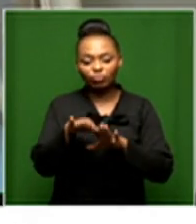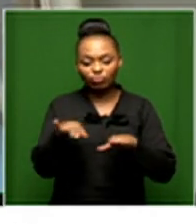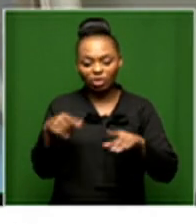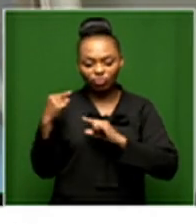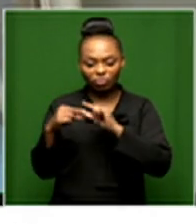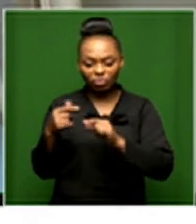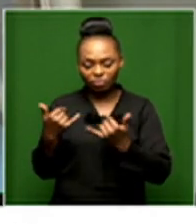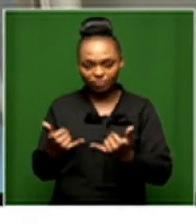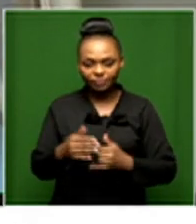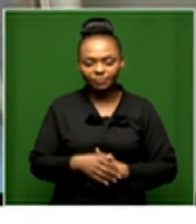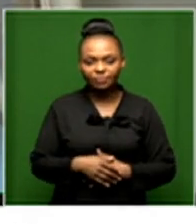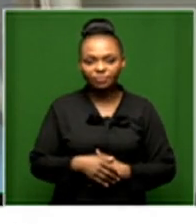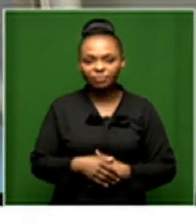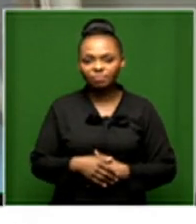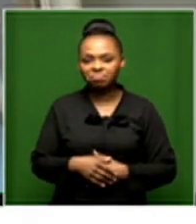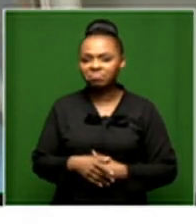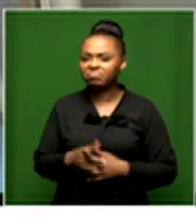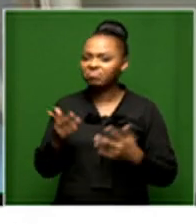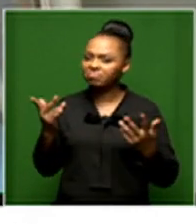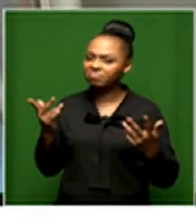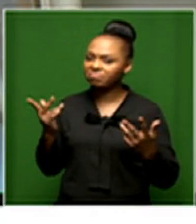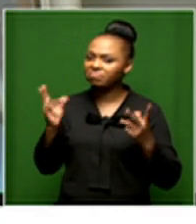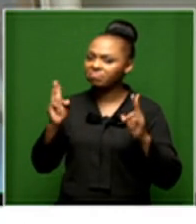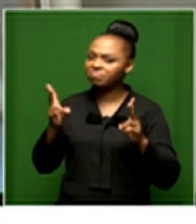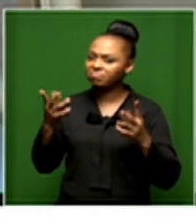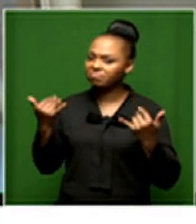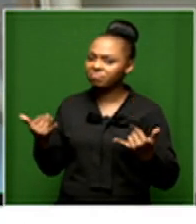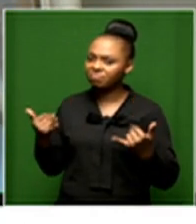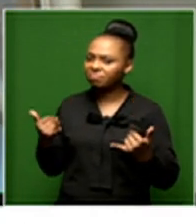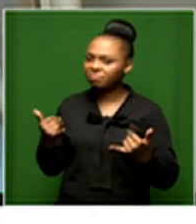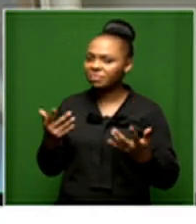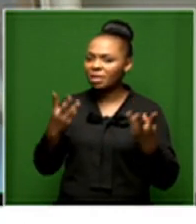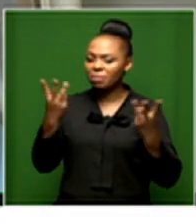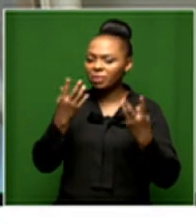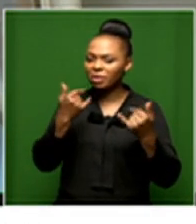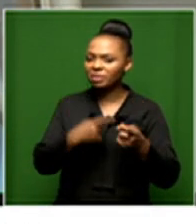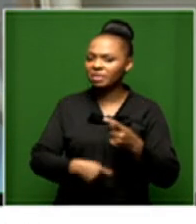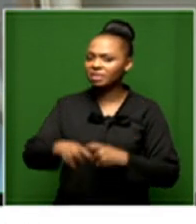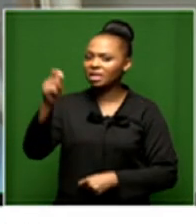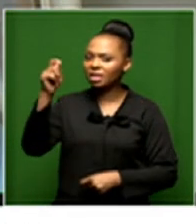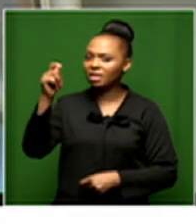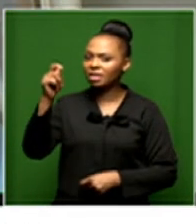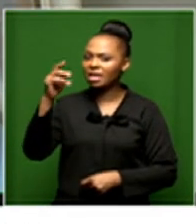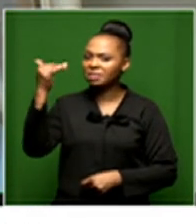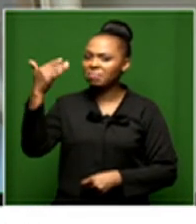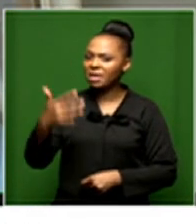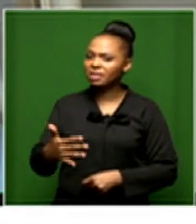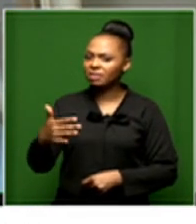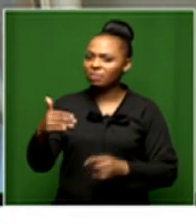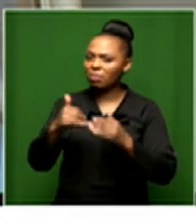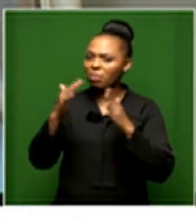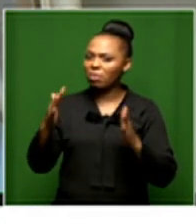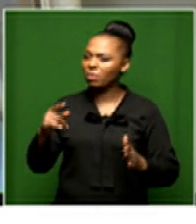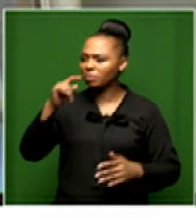Now, what also seems to be the norm is that people are selling their expensive homes in the suburbs, and